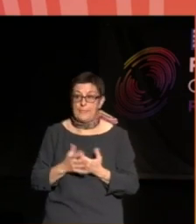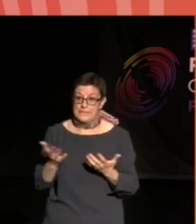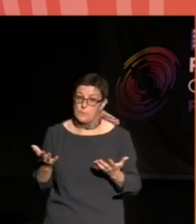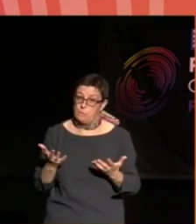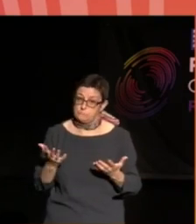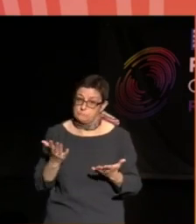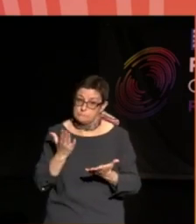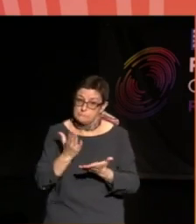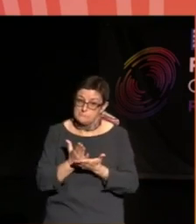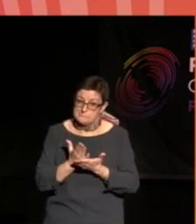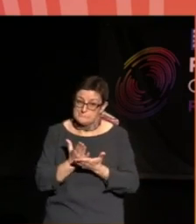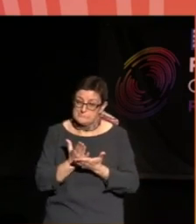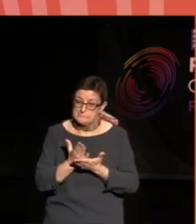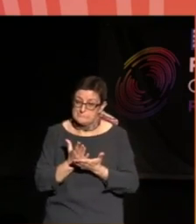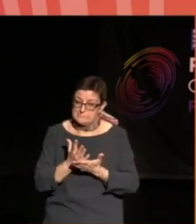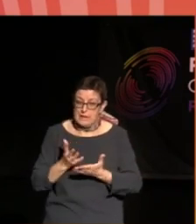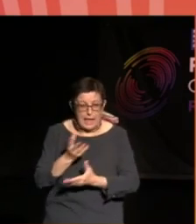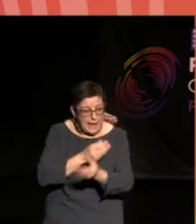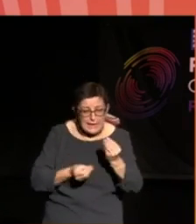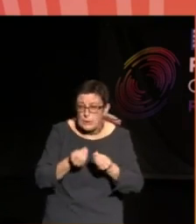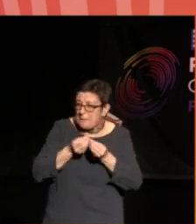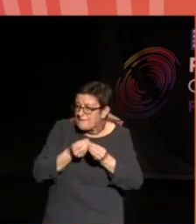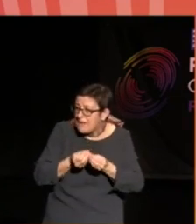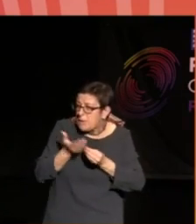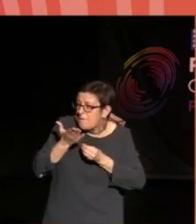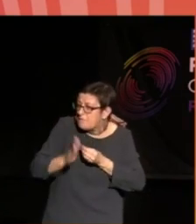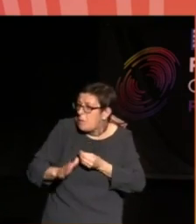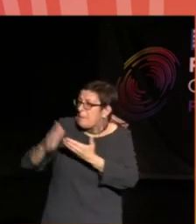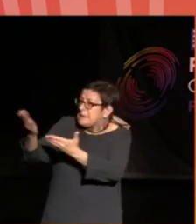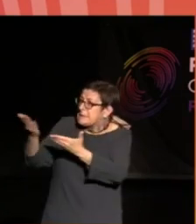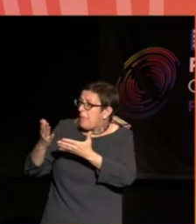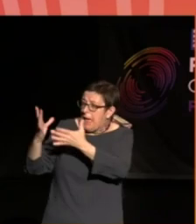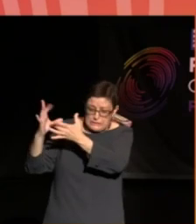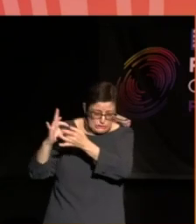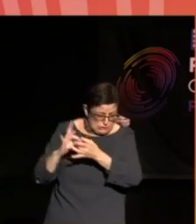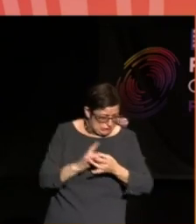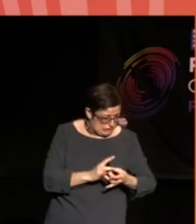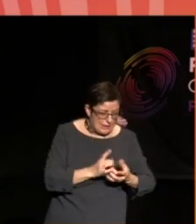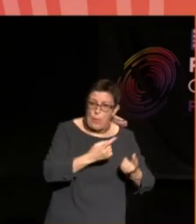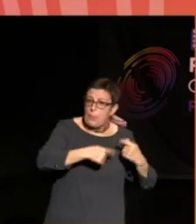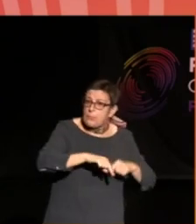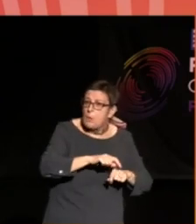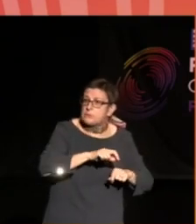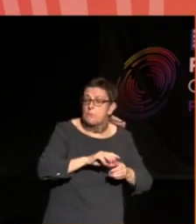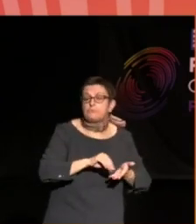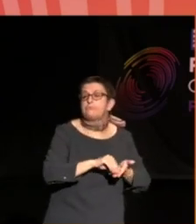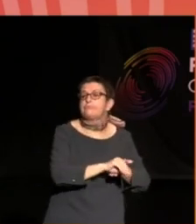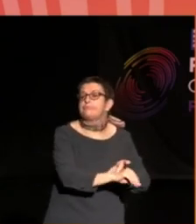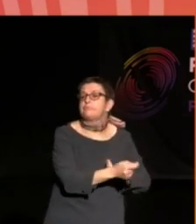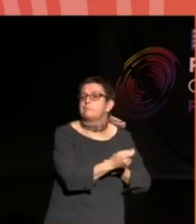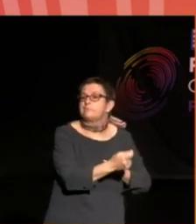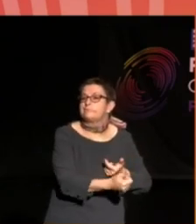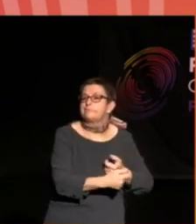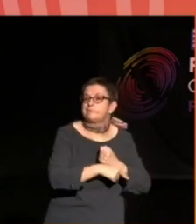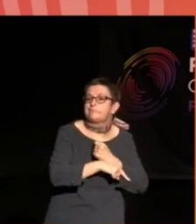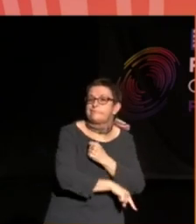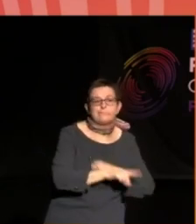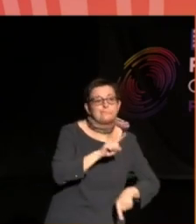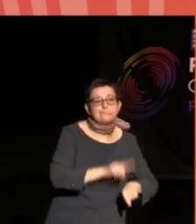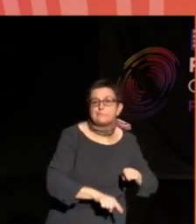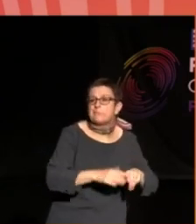real challenges around where economic value is in that supply chain, and where rights to work and safely work